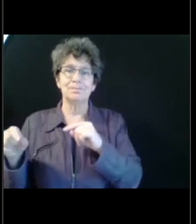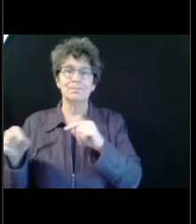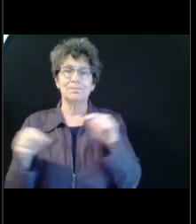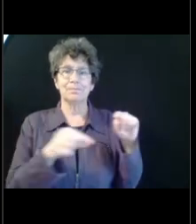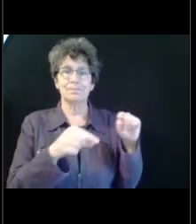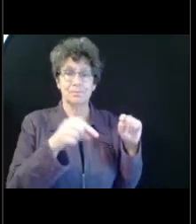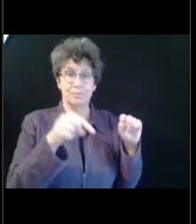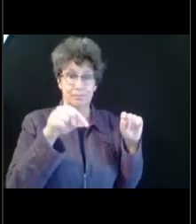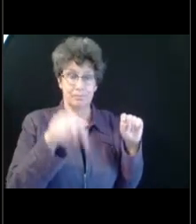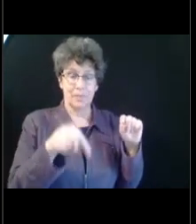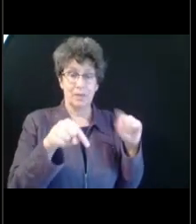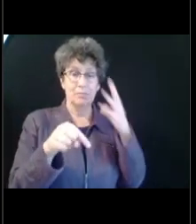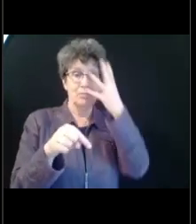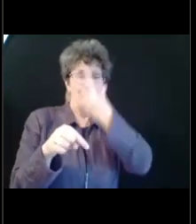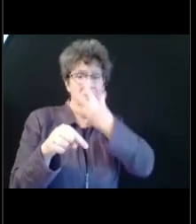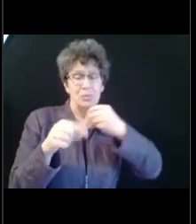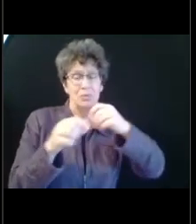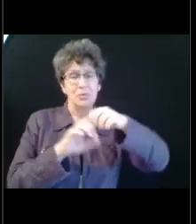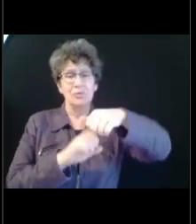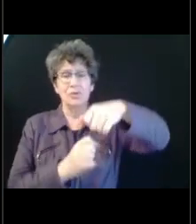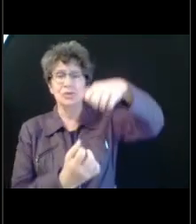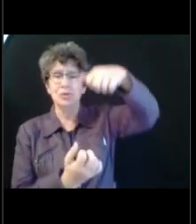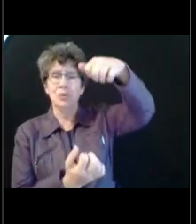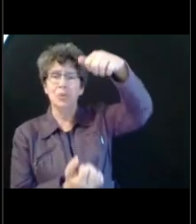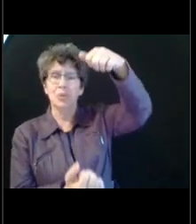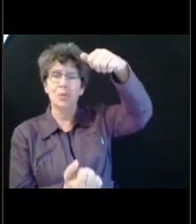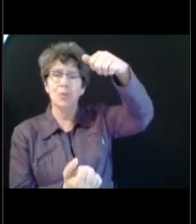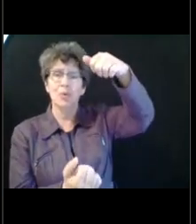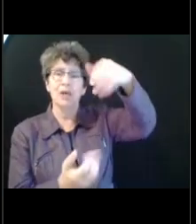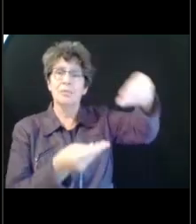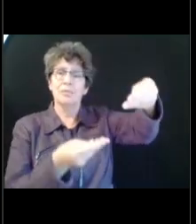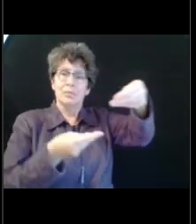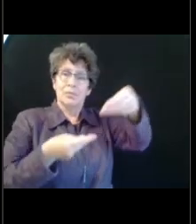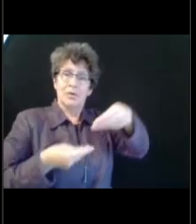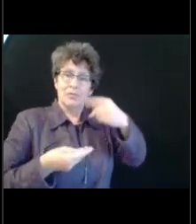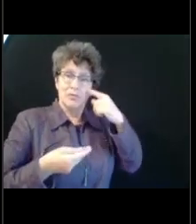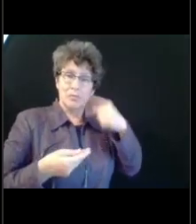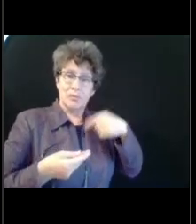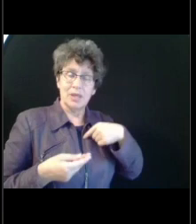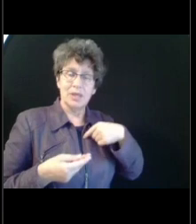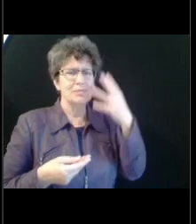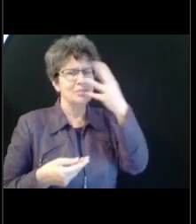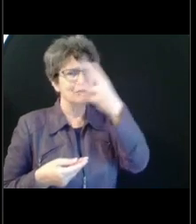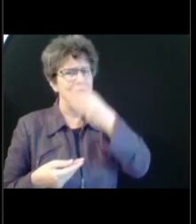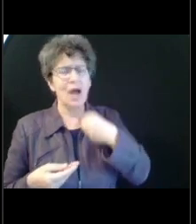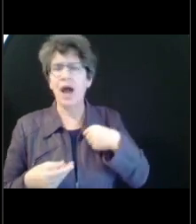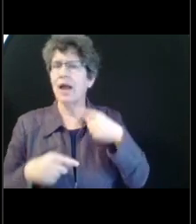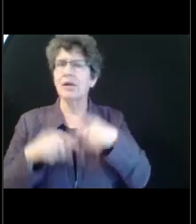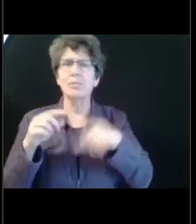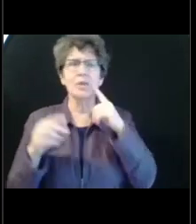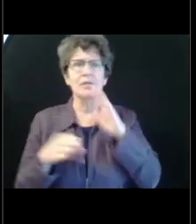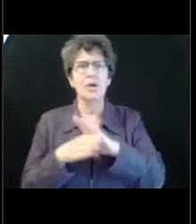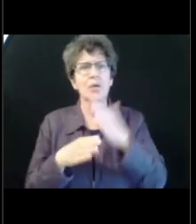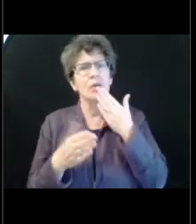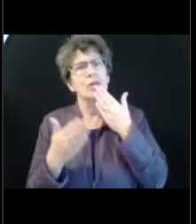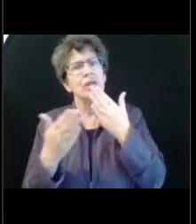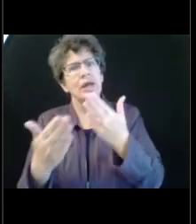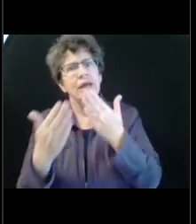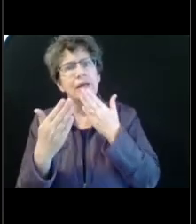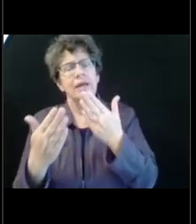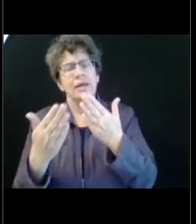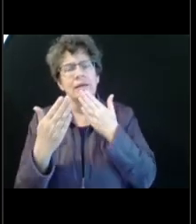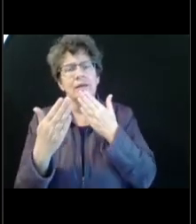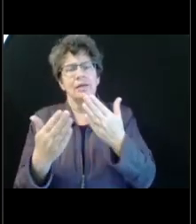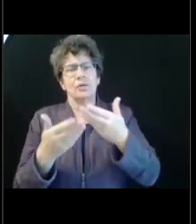a beautiful piece. He's had it inscribed, and it hangs on the wall in my office to remind